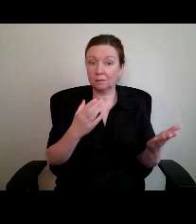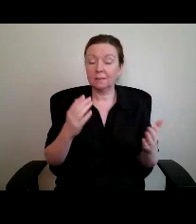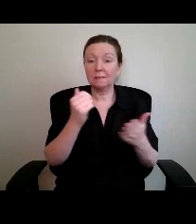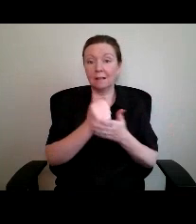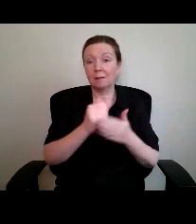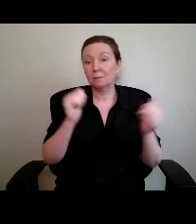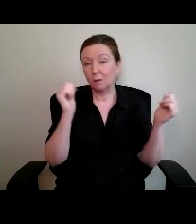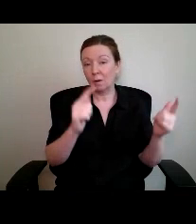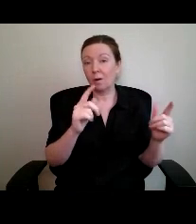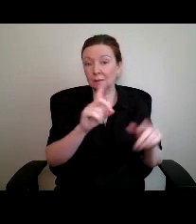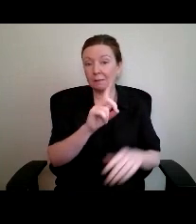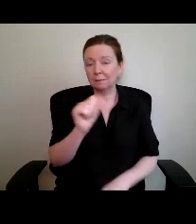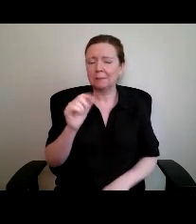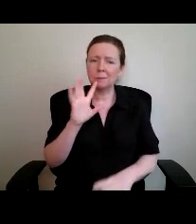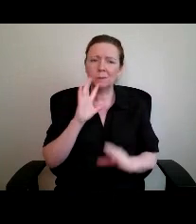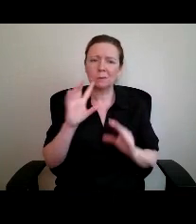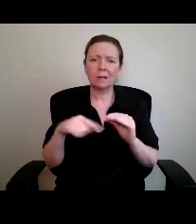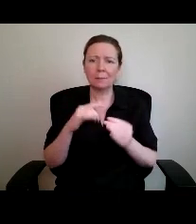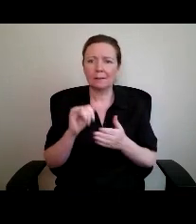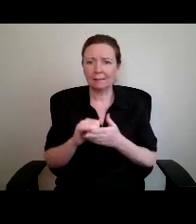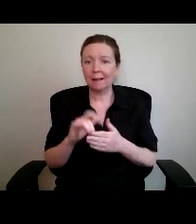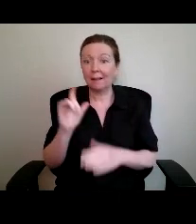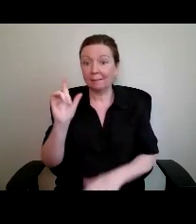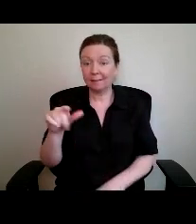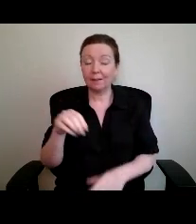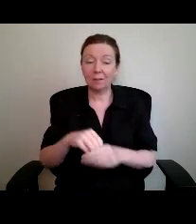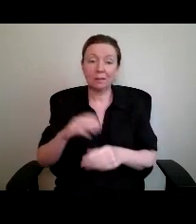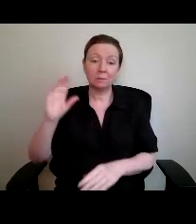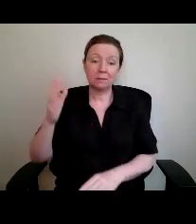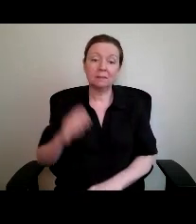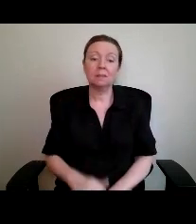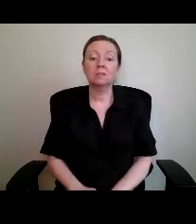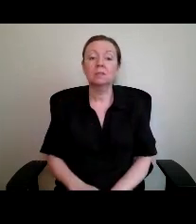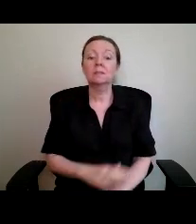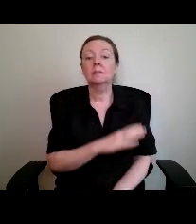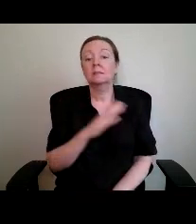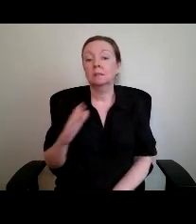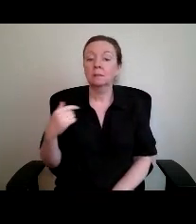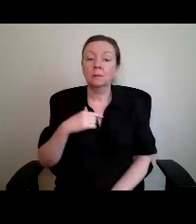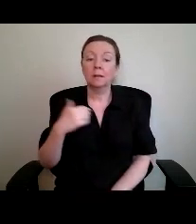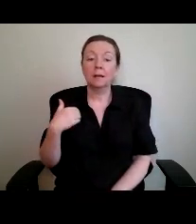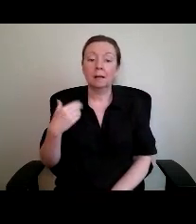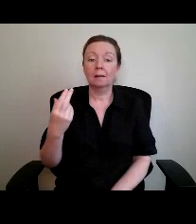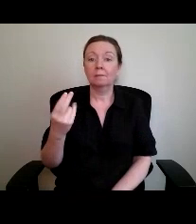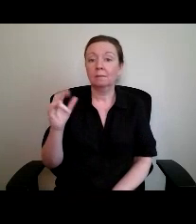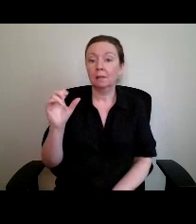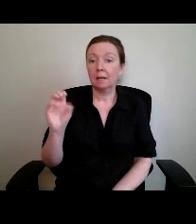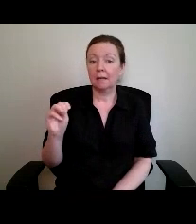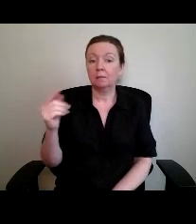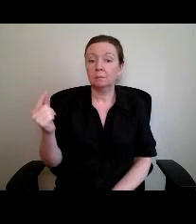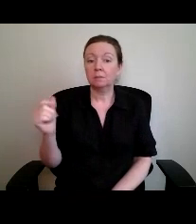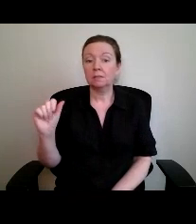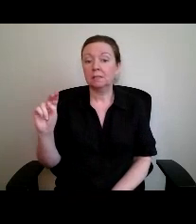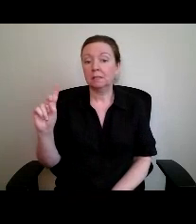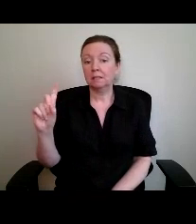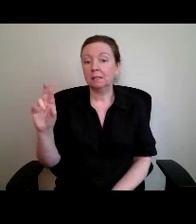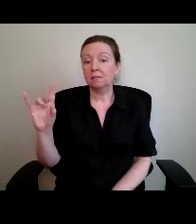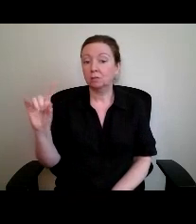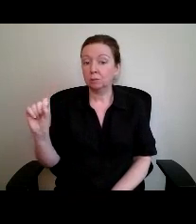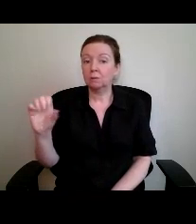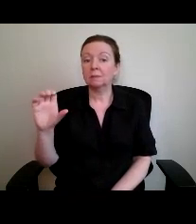all disabilities. And we'll talk a little bit about that later on in the presentation. We also have the Hiram G. Andrews Center, which houses